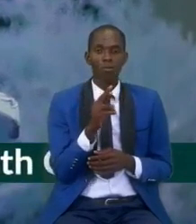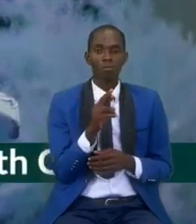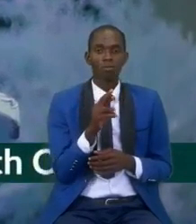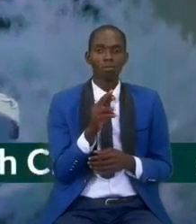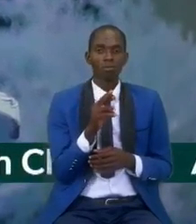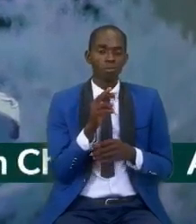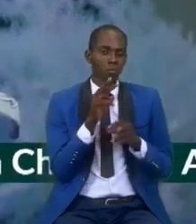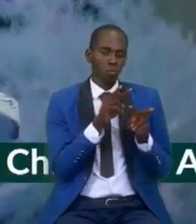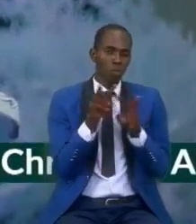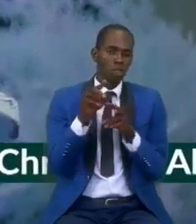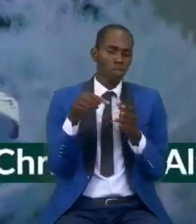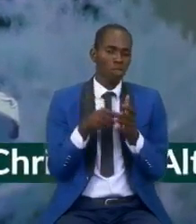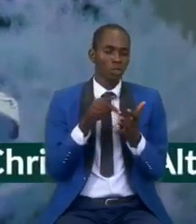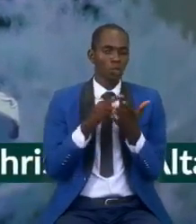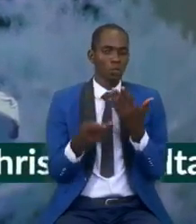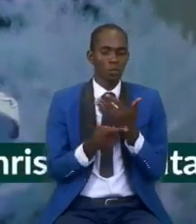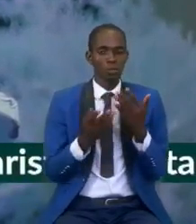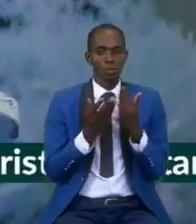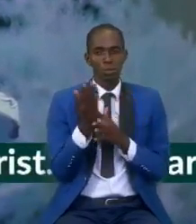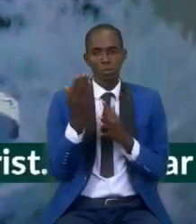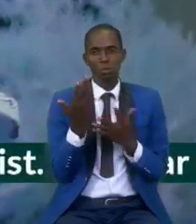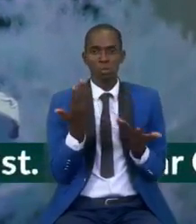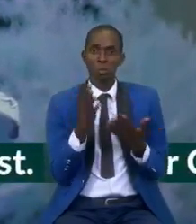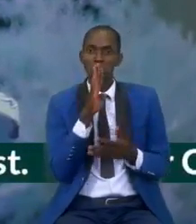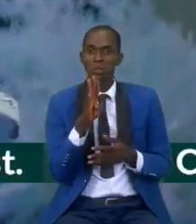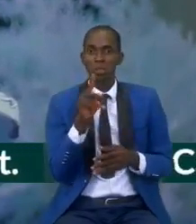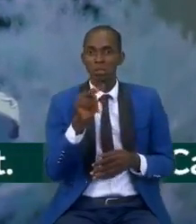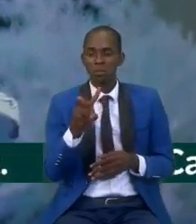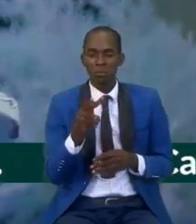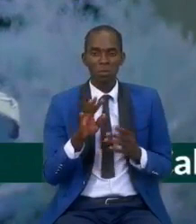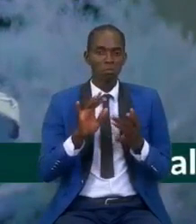now, after the pastor's message,